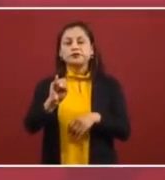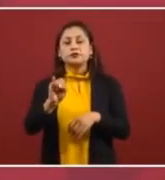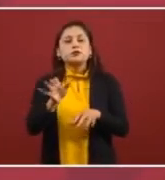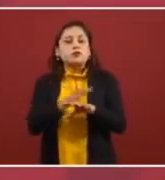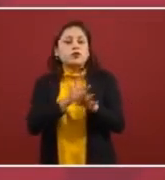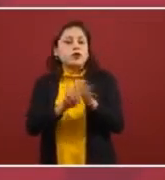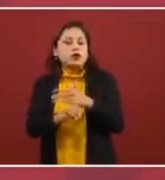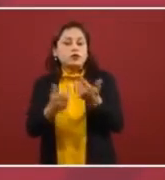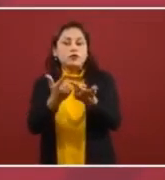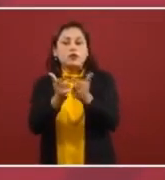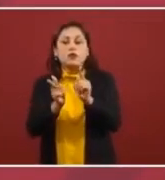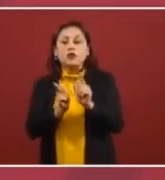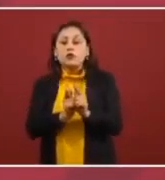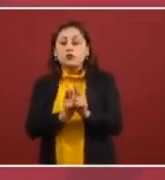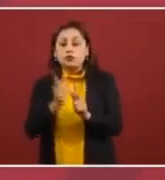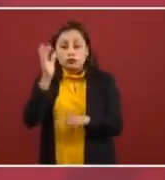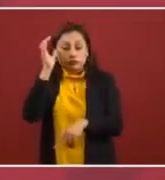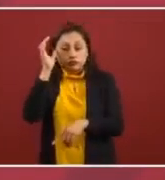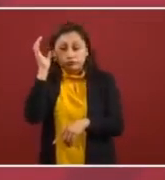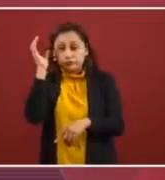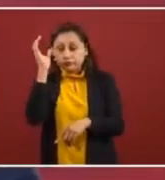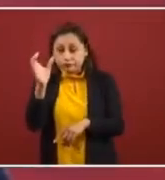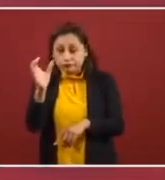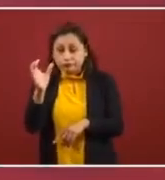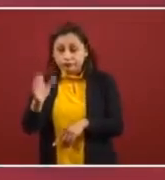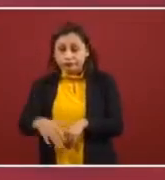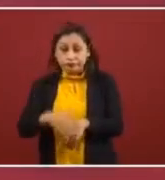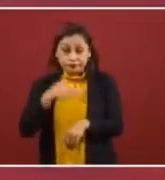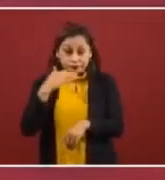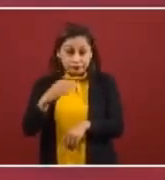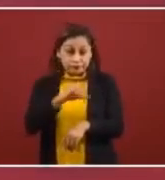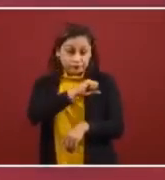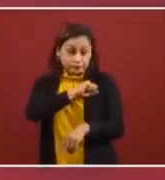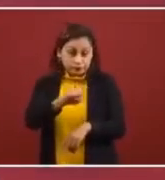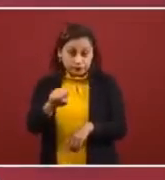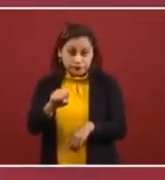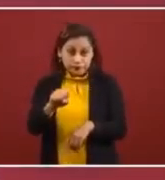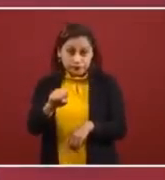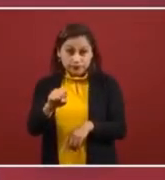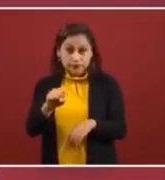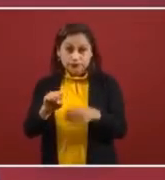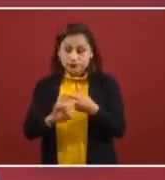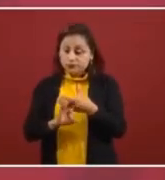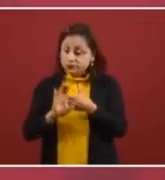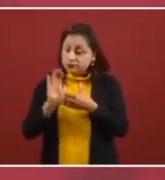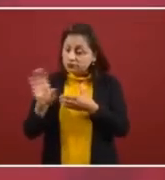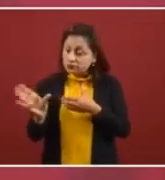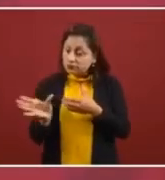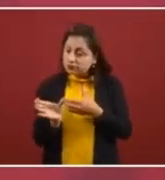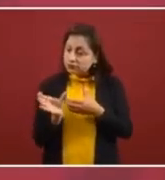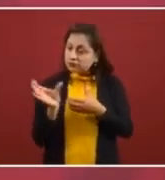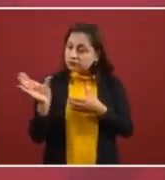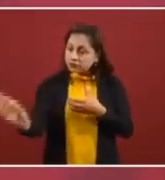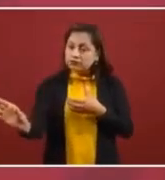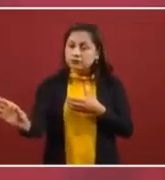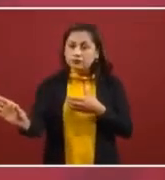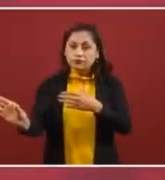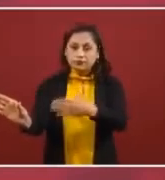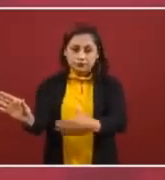that those groups that dedicate themselves to illicit activities be